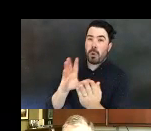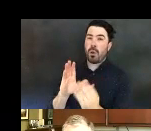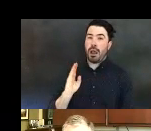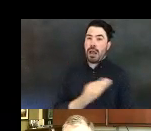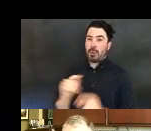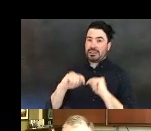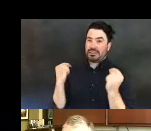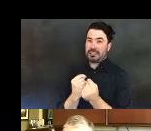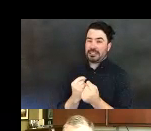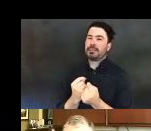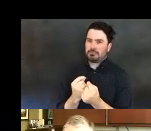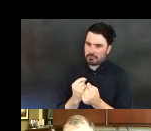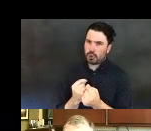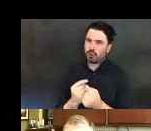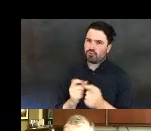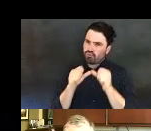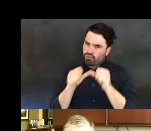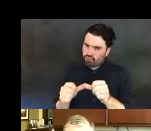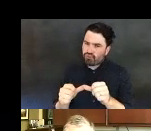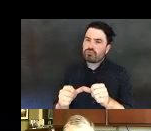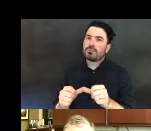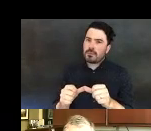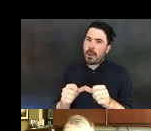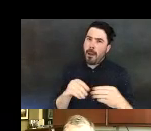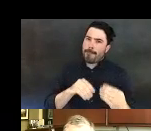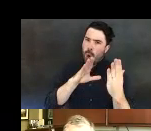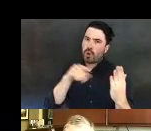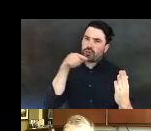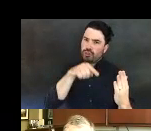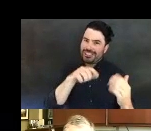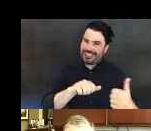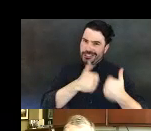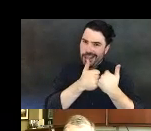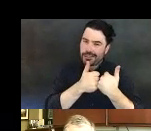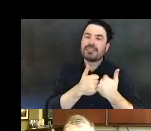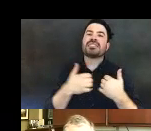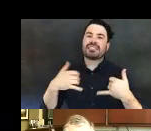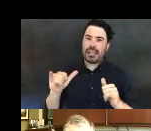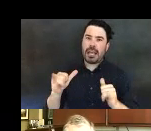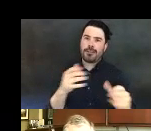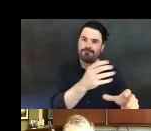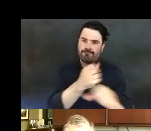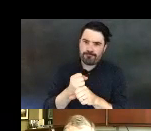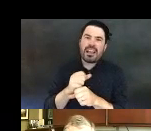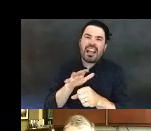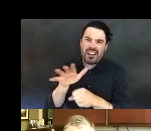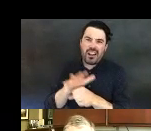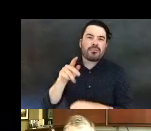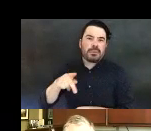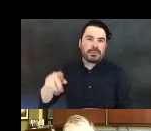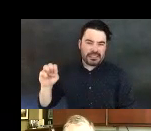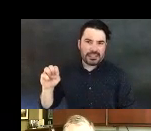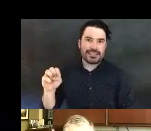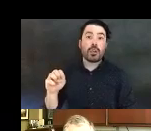we're countering those factors, and we will have adequate amounts of supply chain. So substituting with safe alternatives, I think we've seen